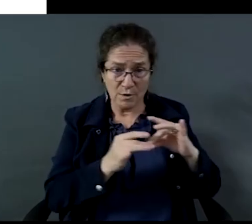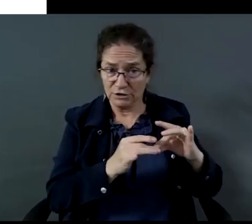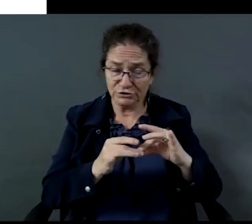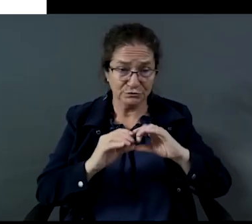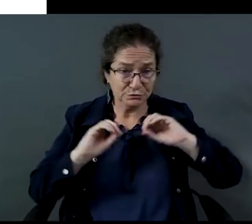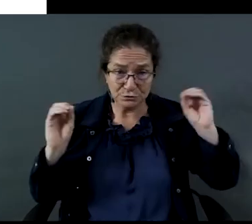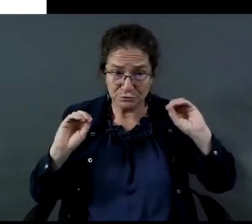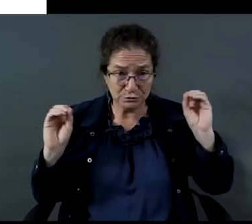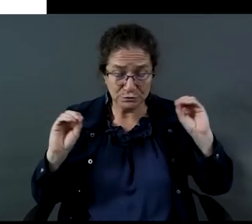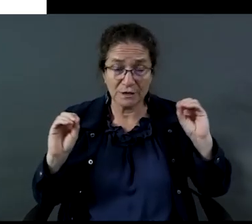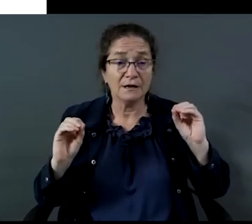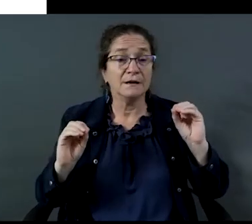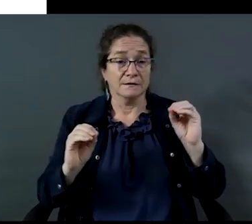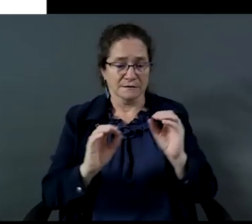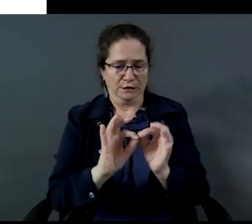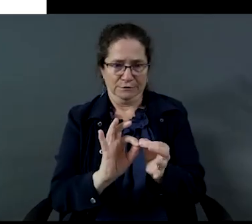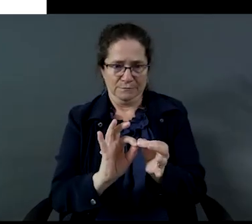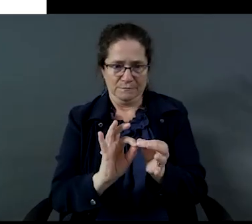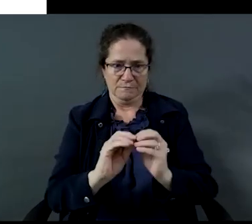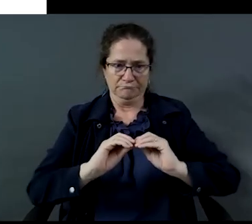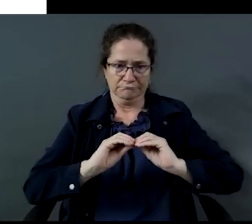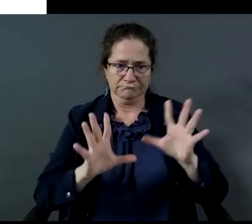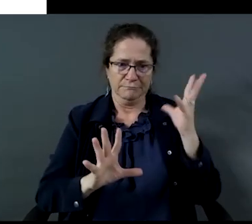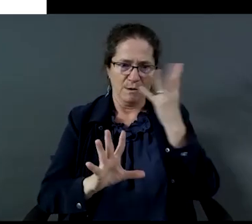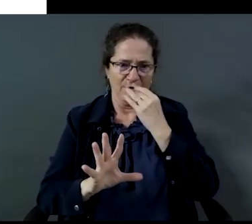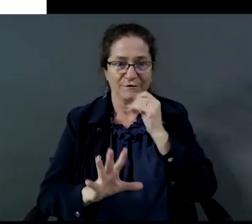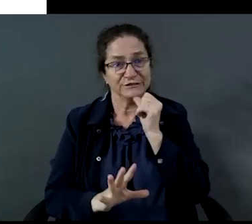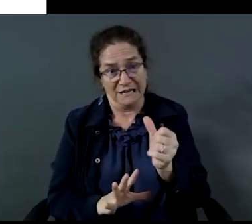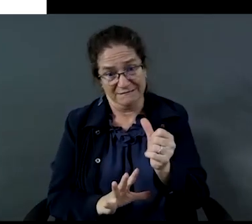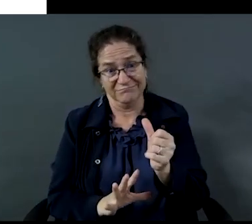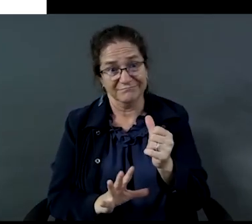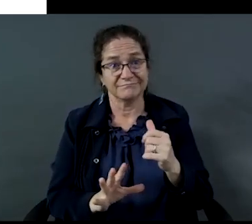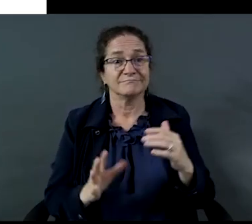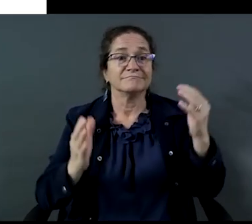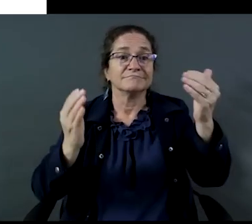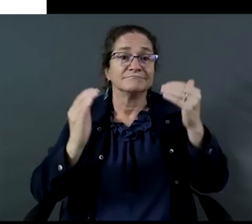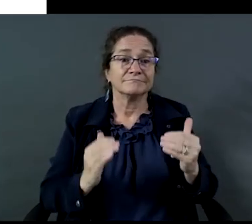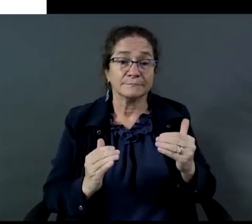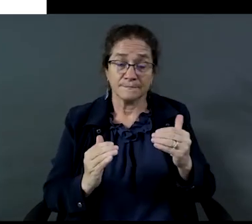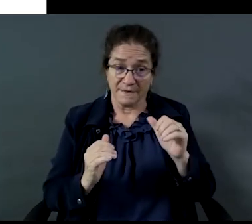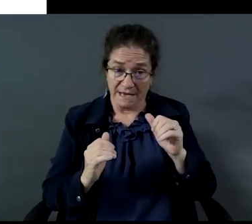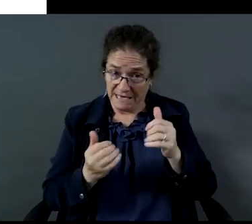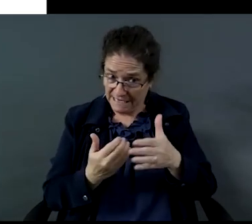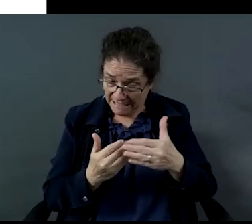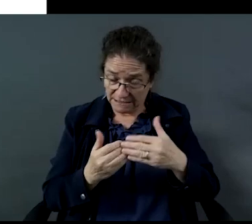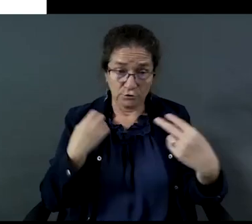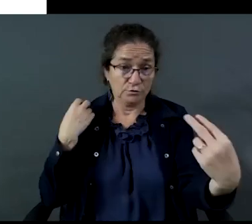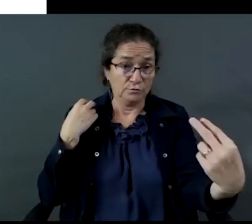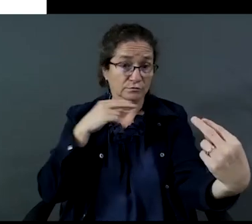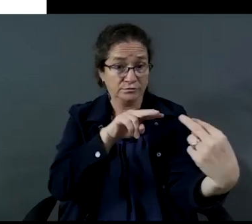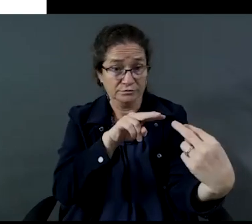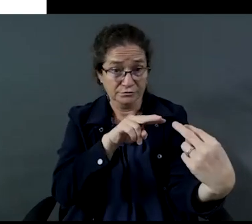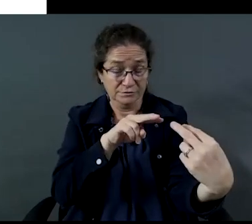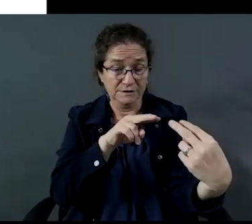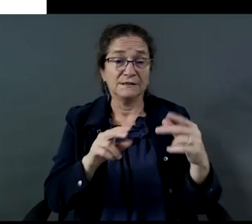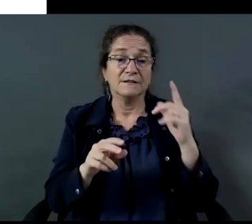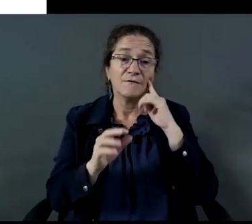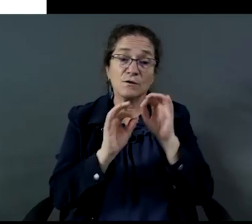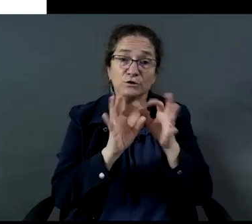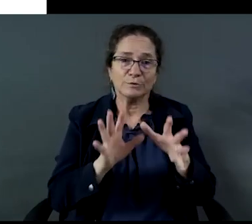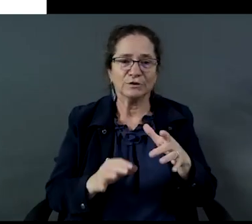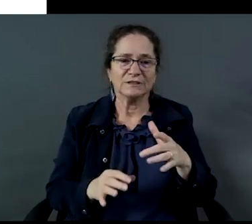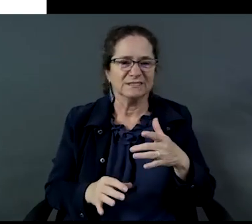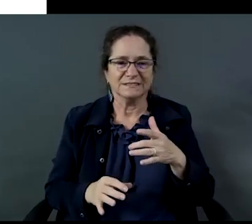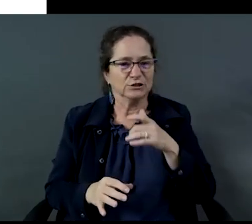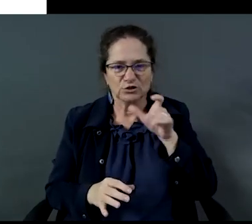to be compromised. How am I ensuring a clear line of sight to the interpreter? It should not feel like a tennis match where I'm watching